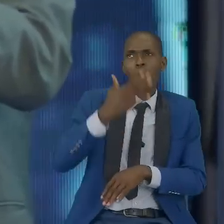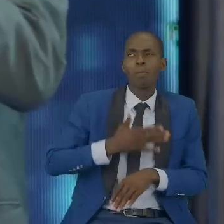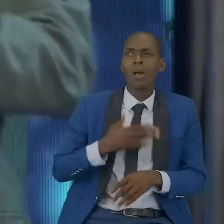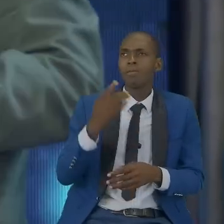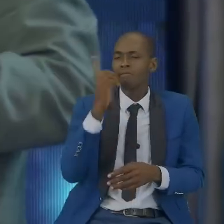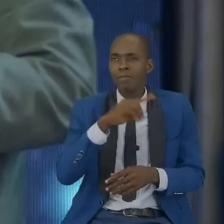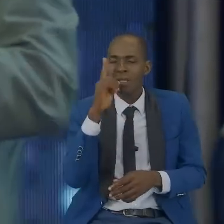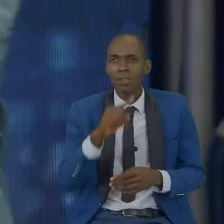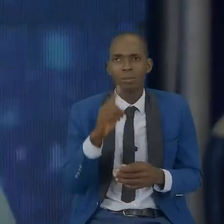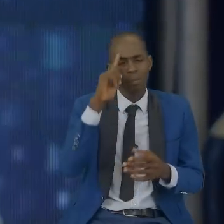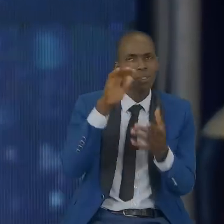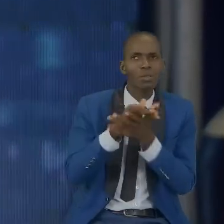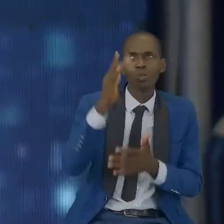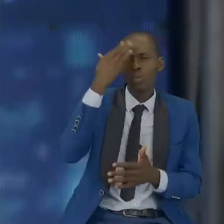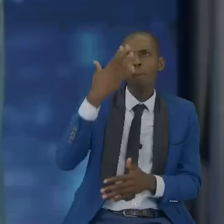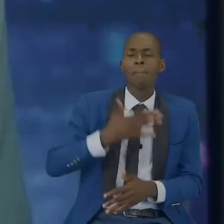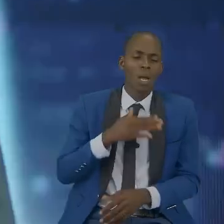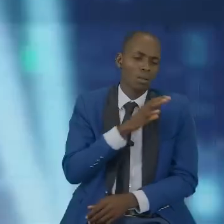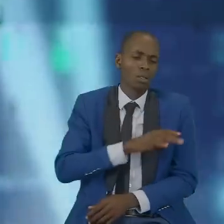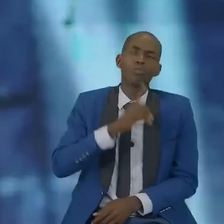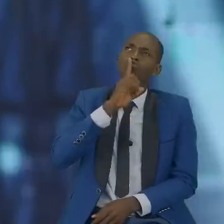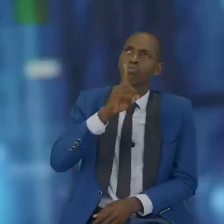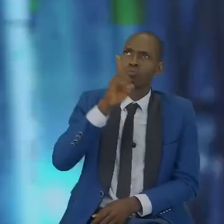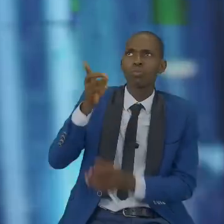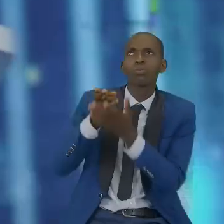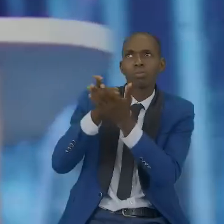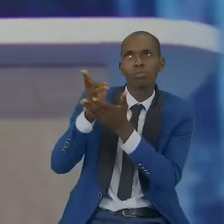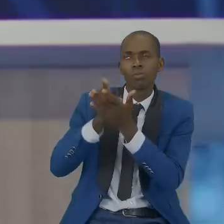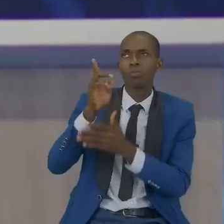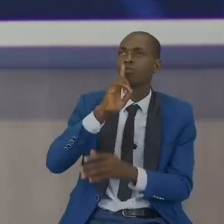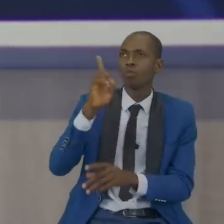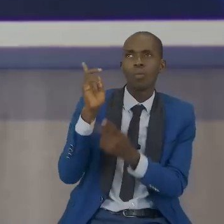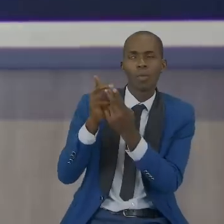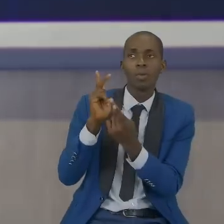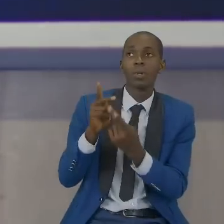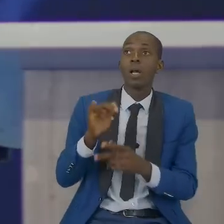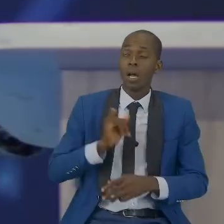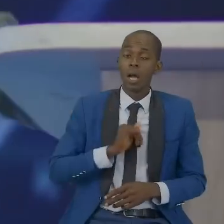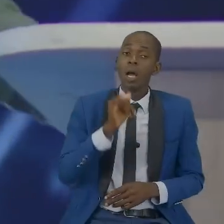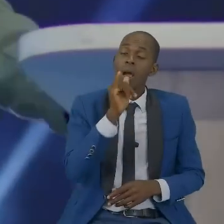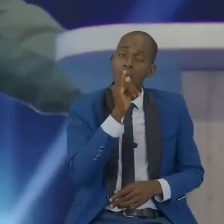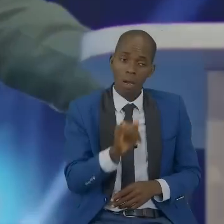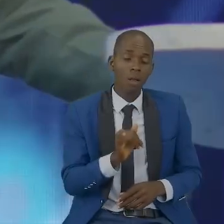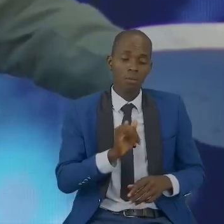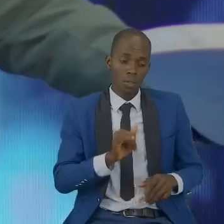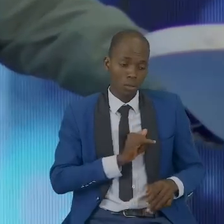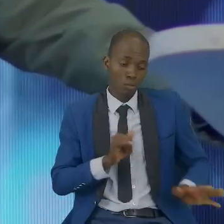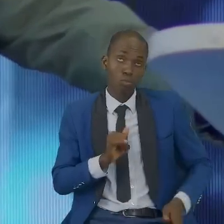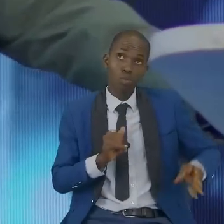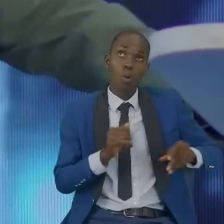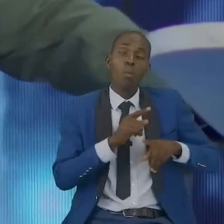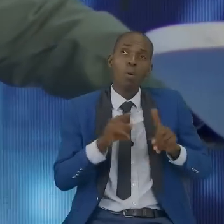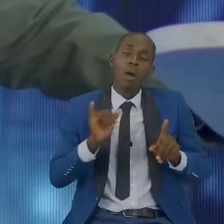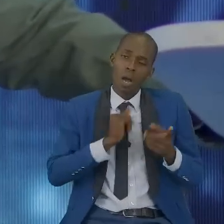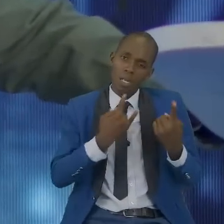you know my character. Truth, Lord, I am a gentle dog, but I come for mercy. Yet the